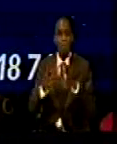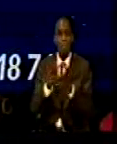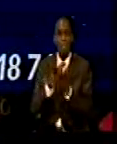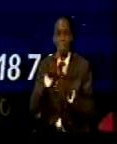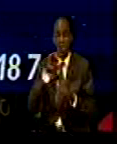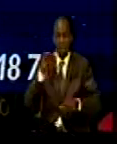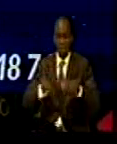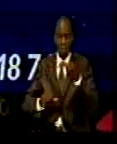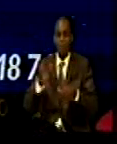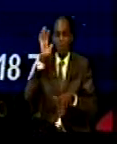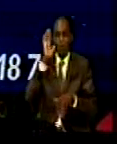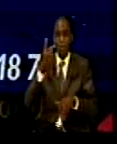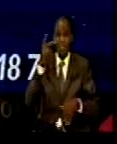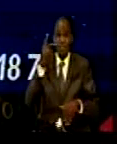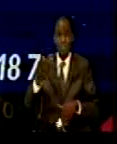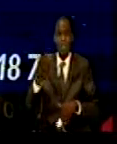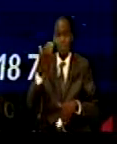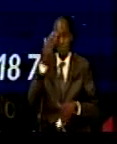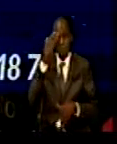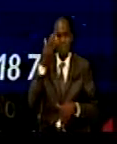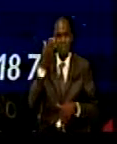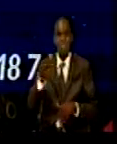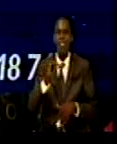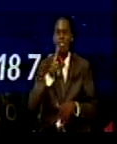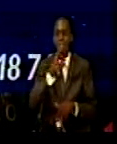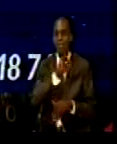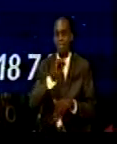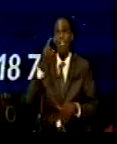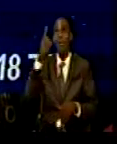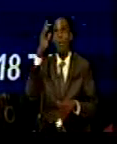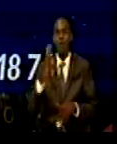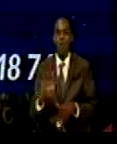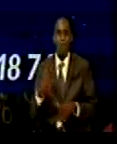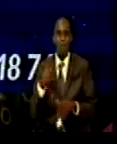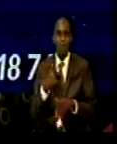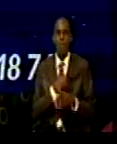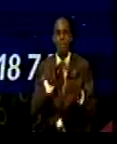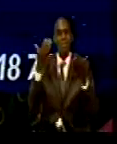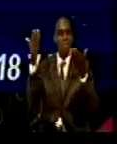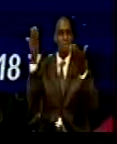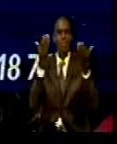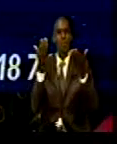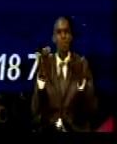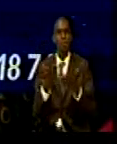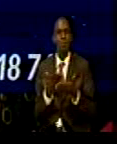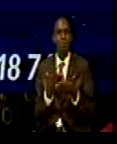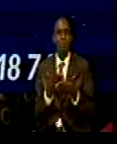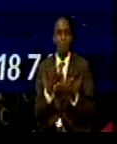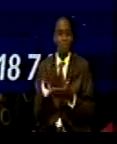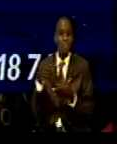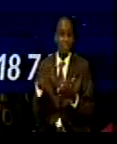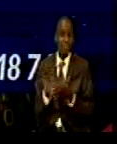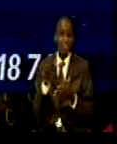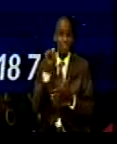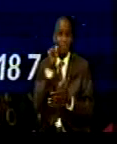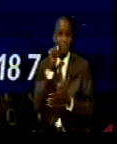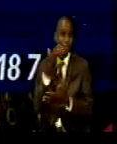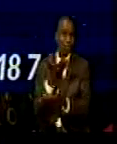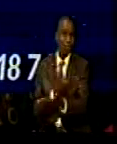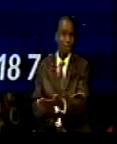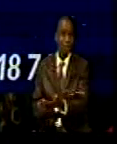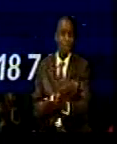them know there's a God that we serve and is a living God. This child is supposed to be in